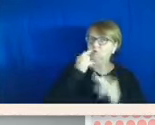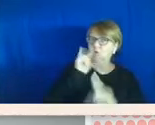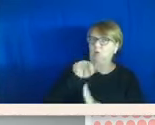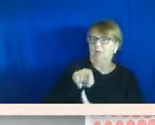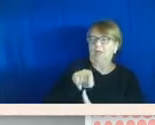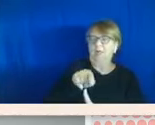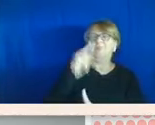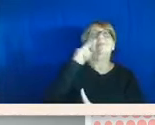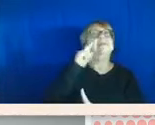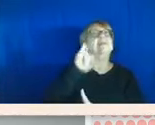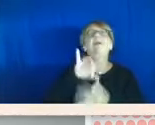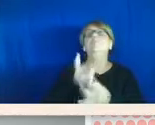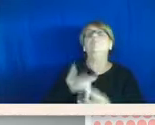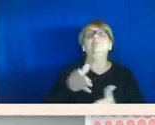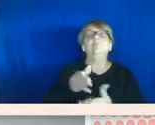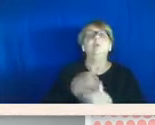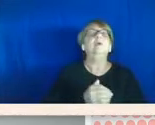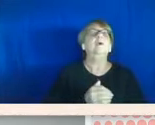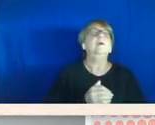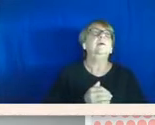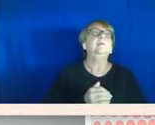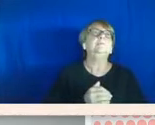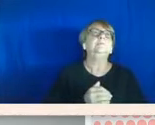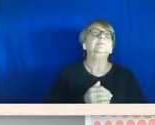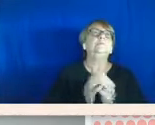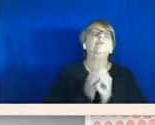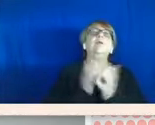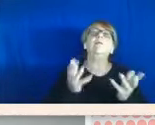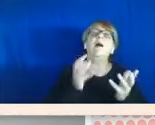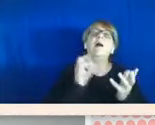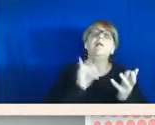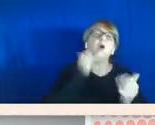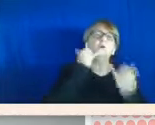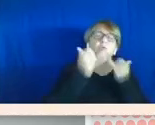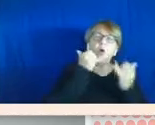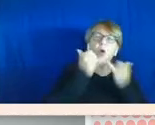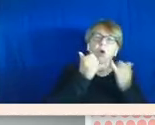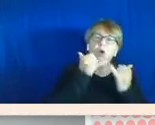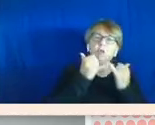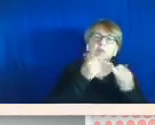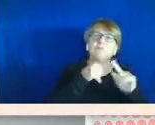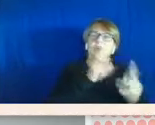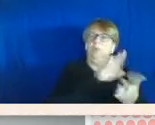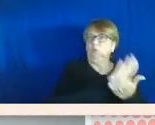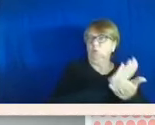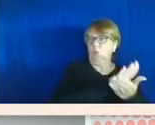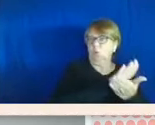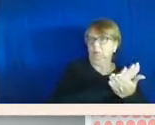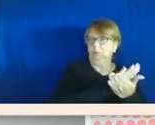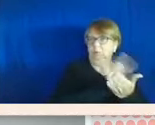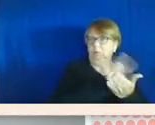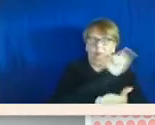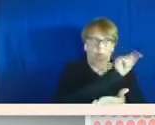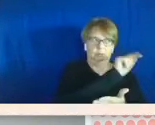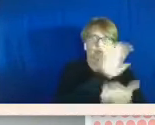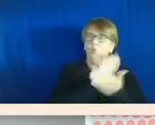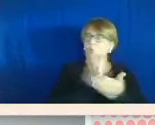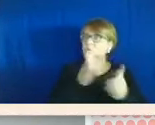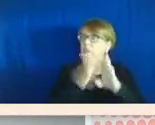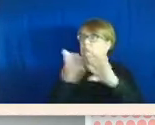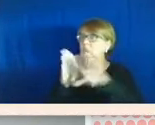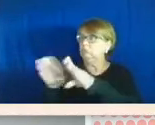do with a lot of the calls that were coming in were coming from schools. So once school shut down, then, you know, they